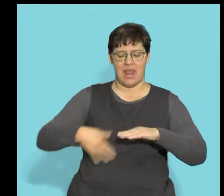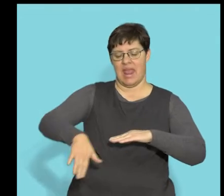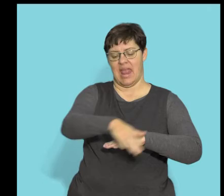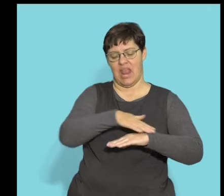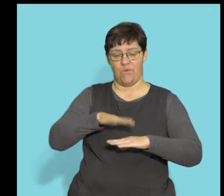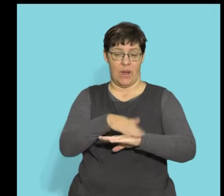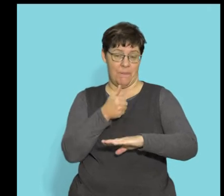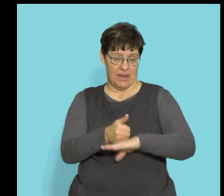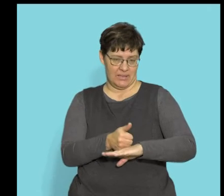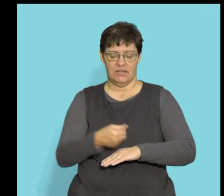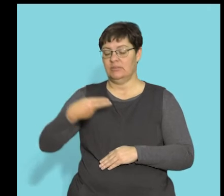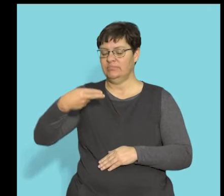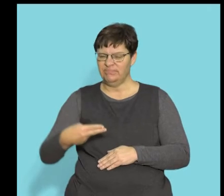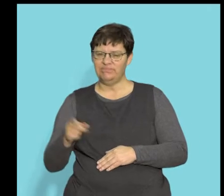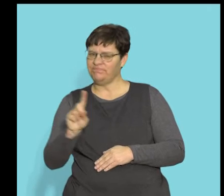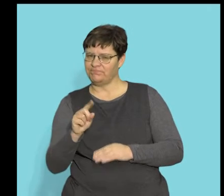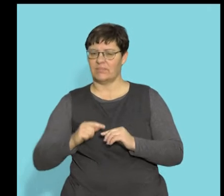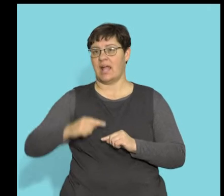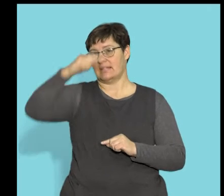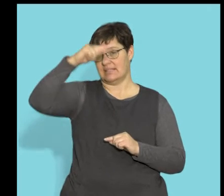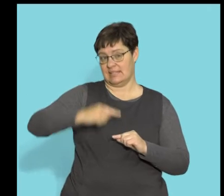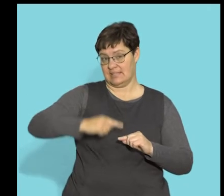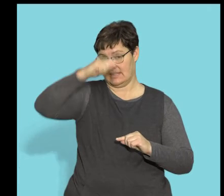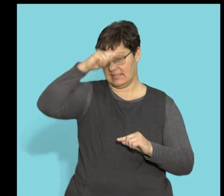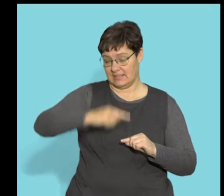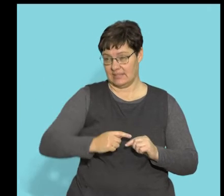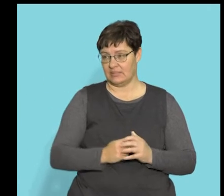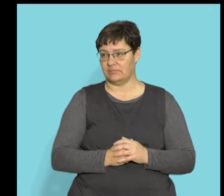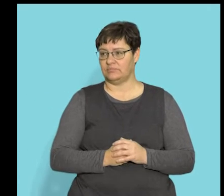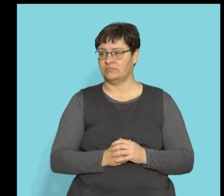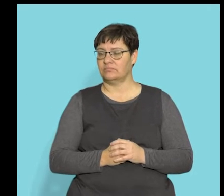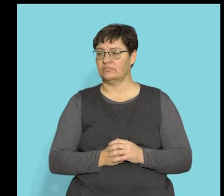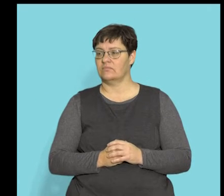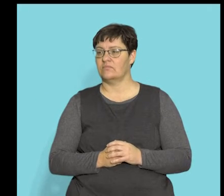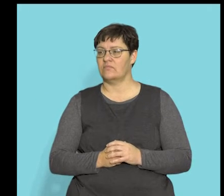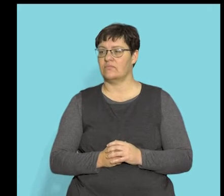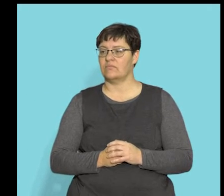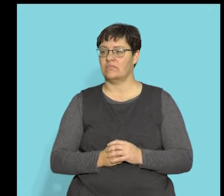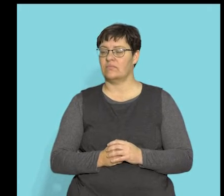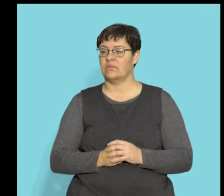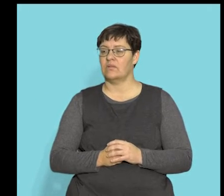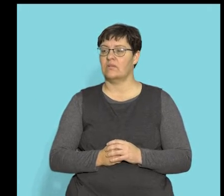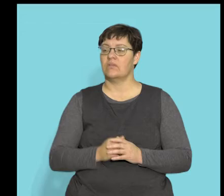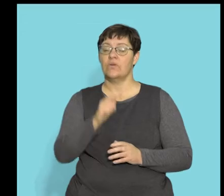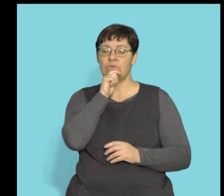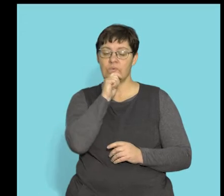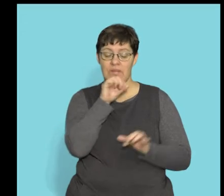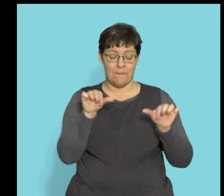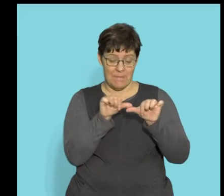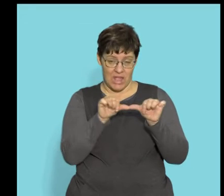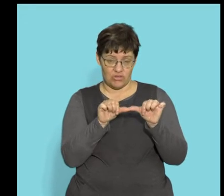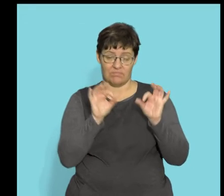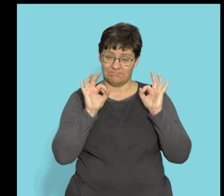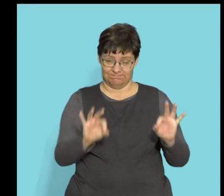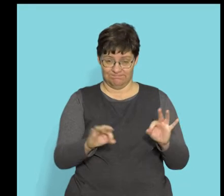of the base and H refers to the height. Please make sure that you use the correct